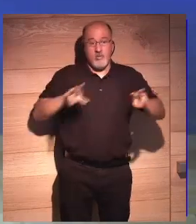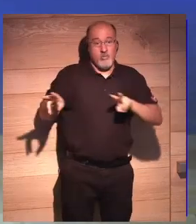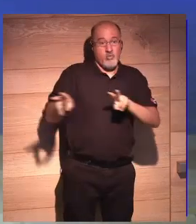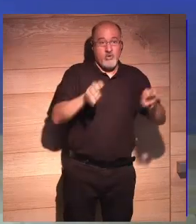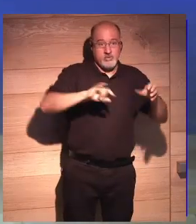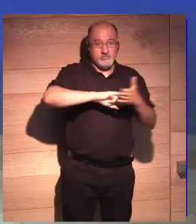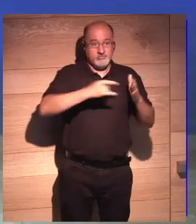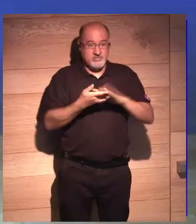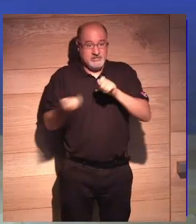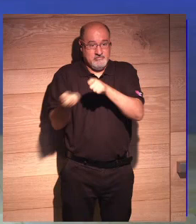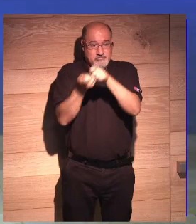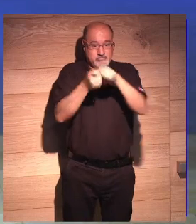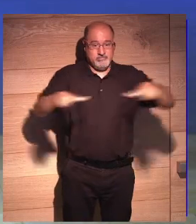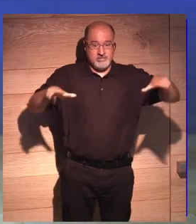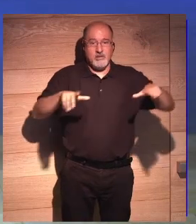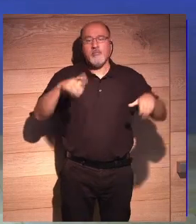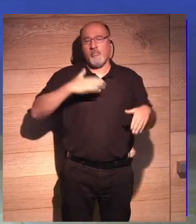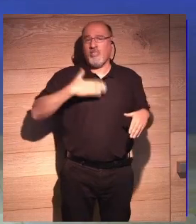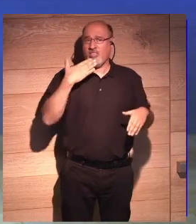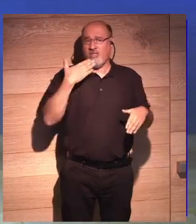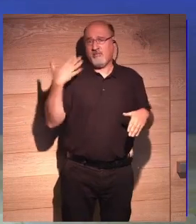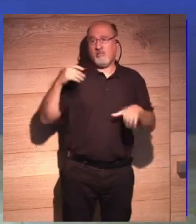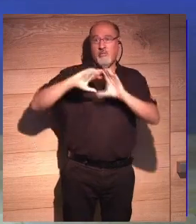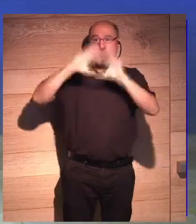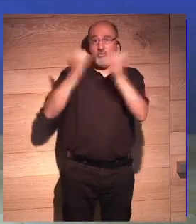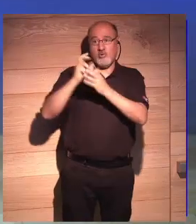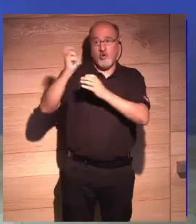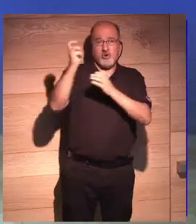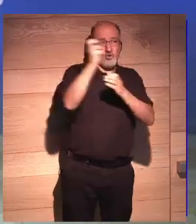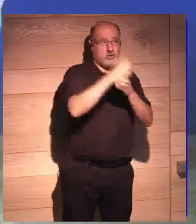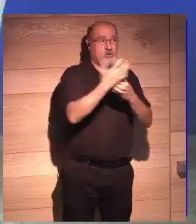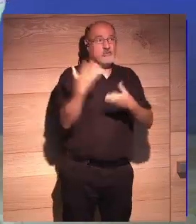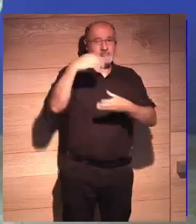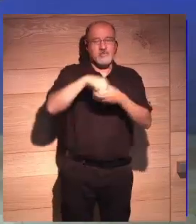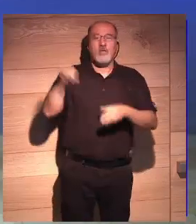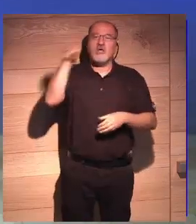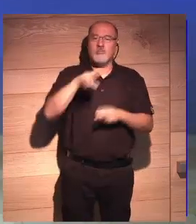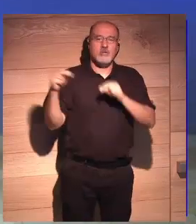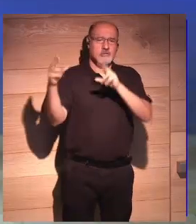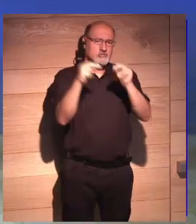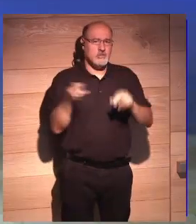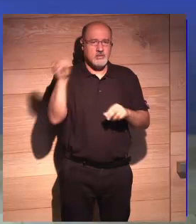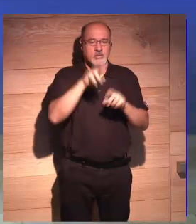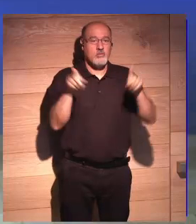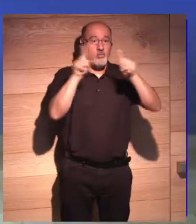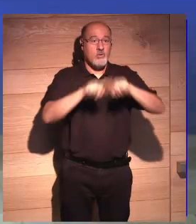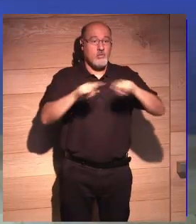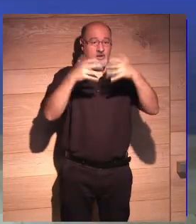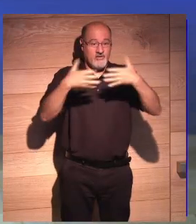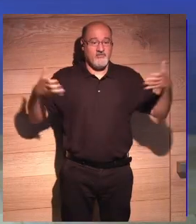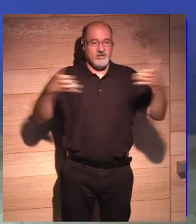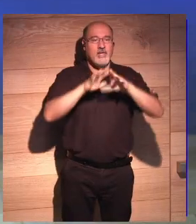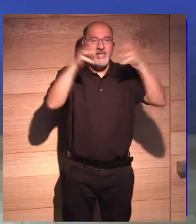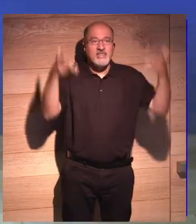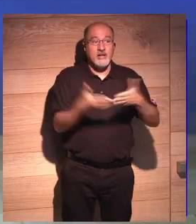great topics that is presented to the media. I'm quite old, and I come from a different world, and I hear once and again that